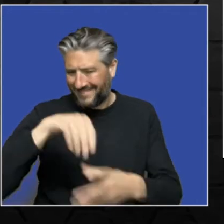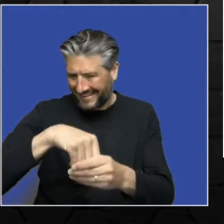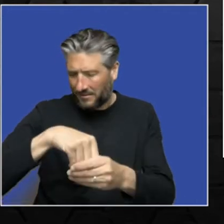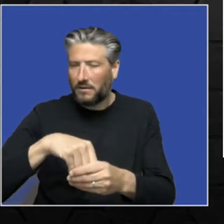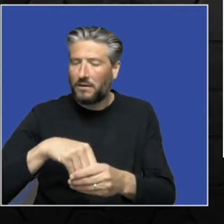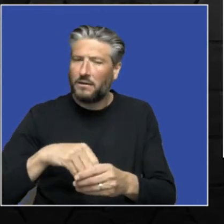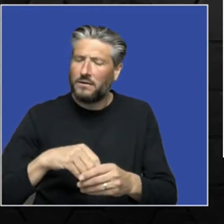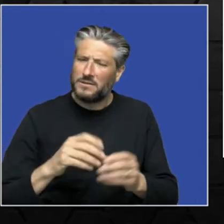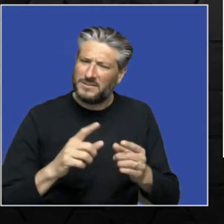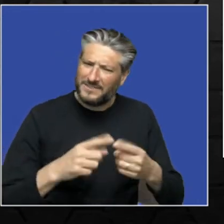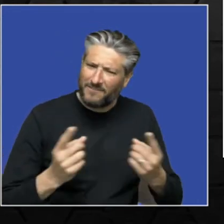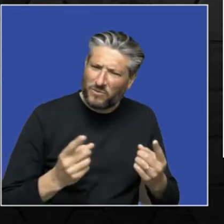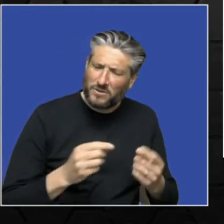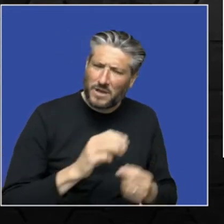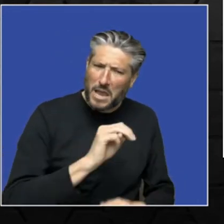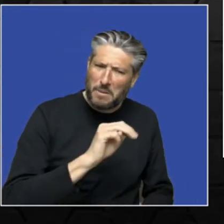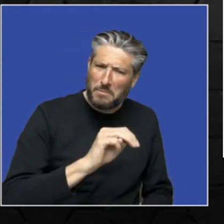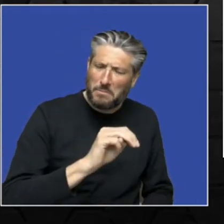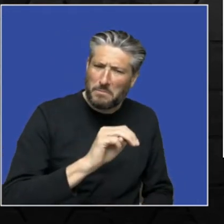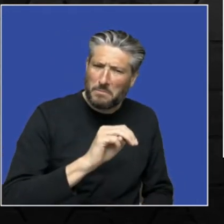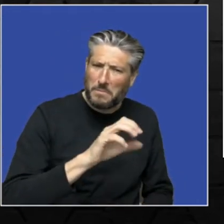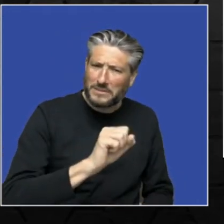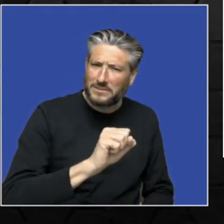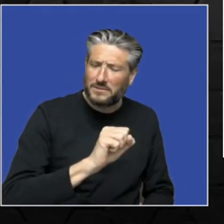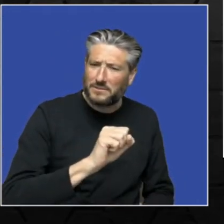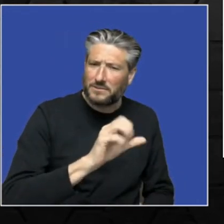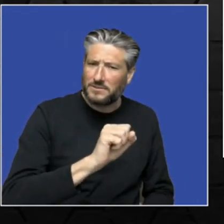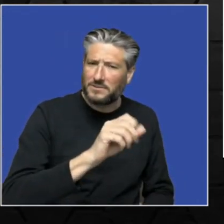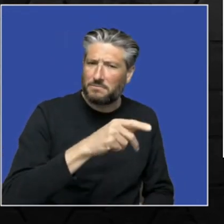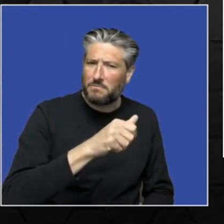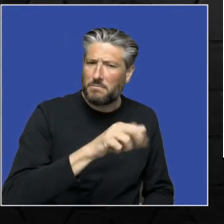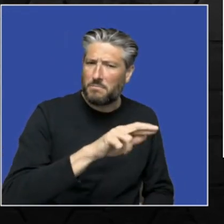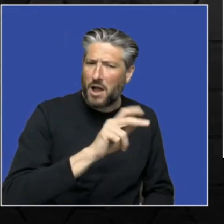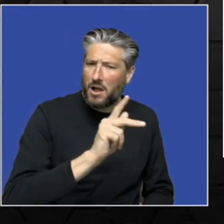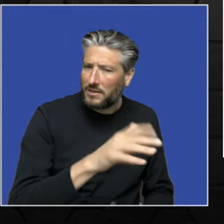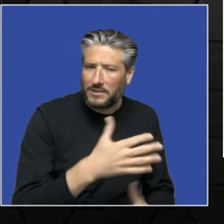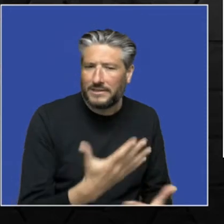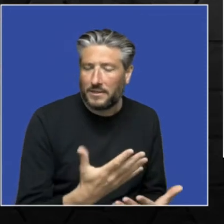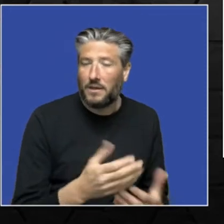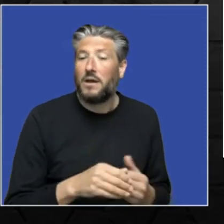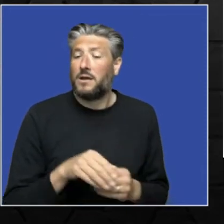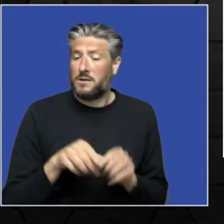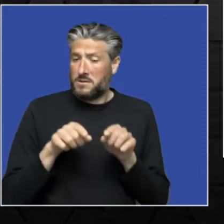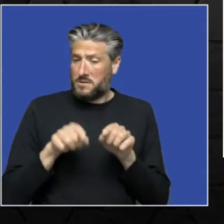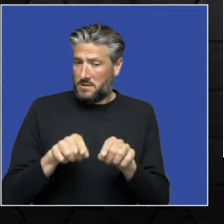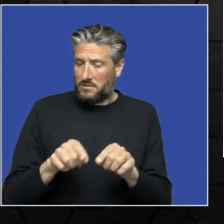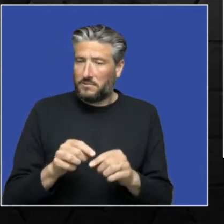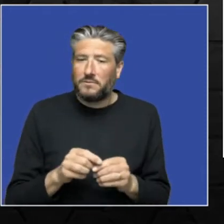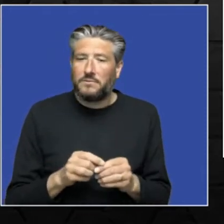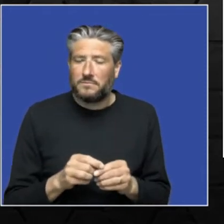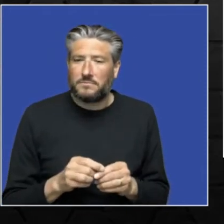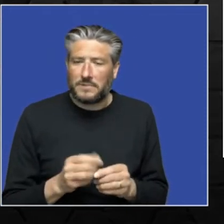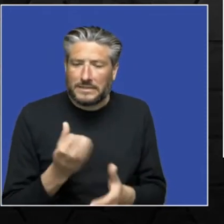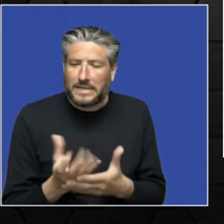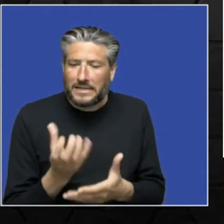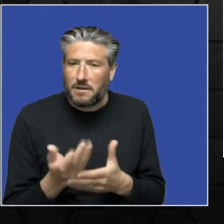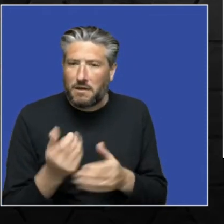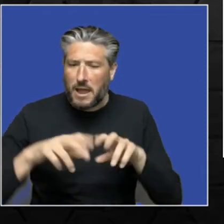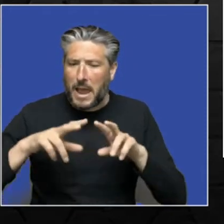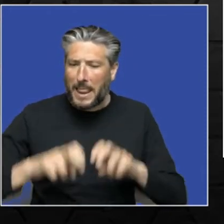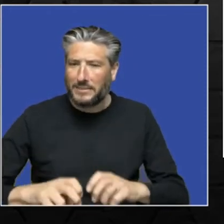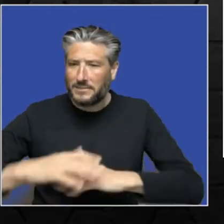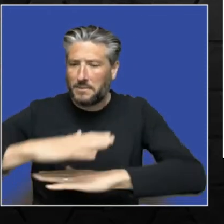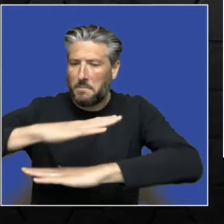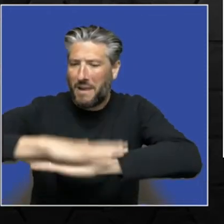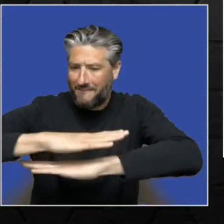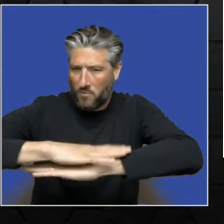right. So if you look at Azure Databricks, it is an Apache Spark based analytics platform, which is again operating on top of Apache Spark. So you